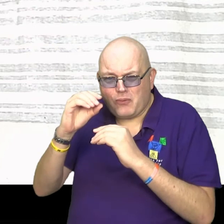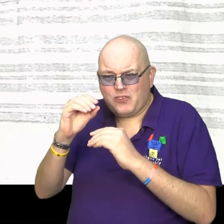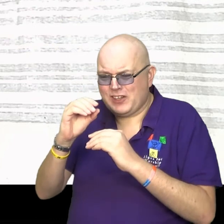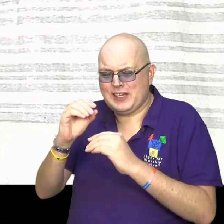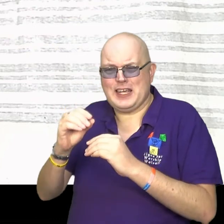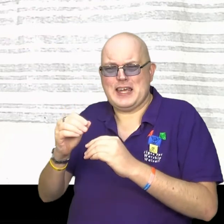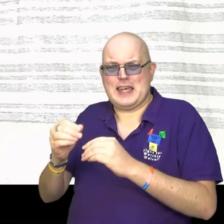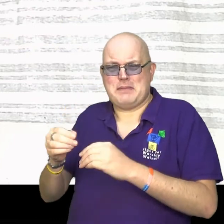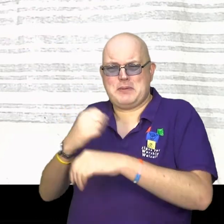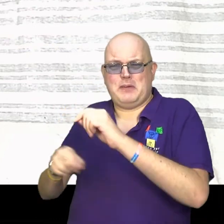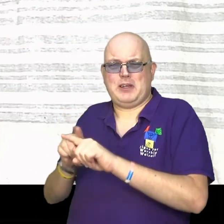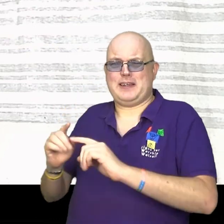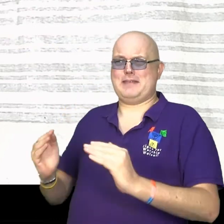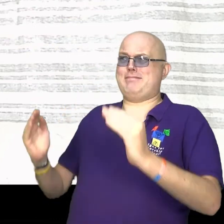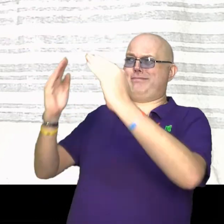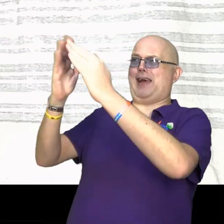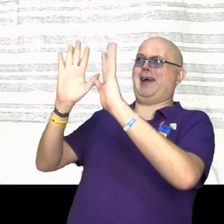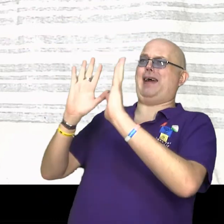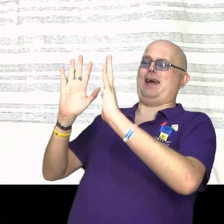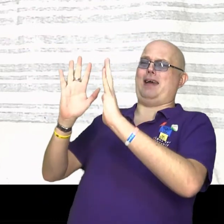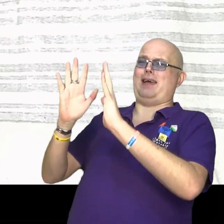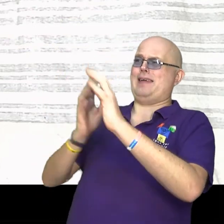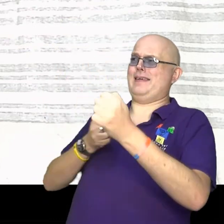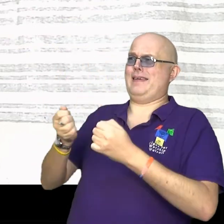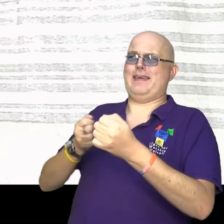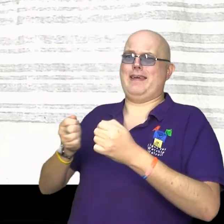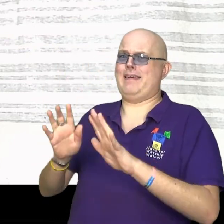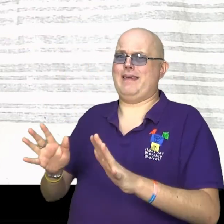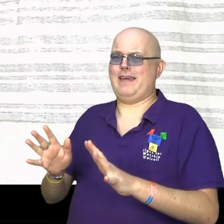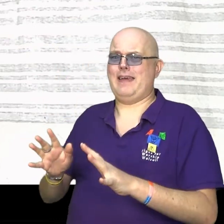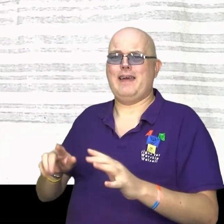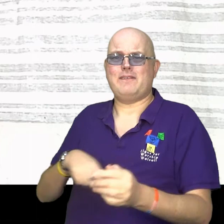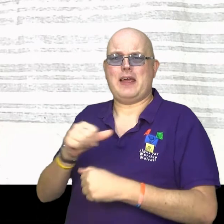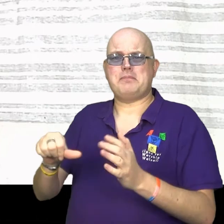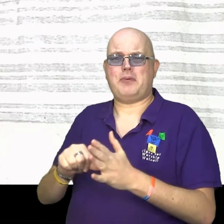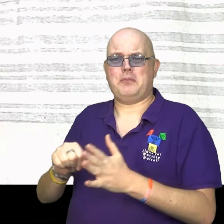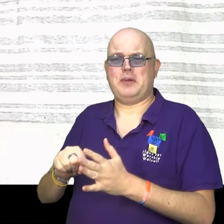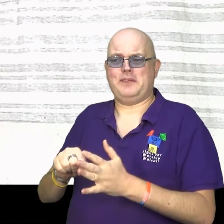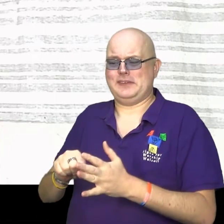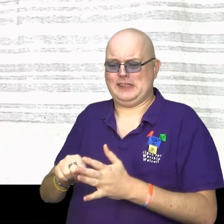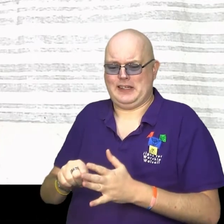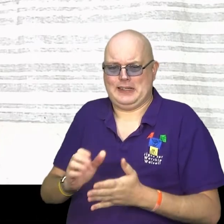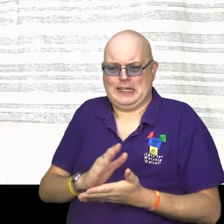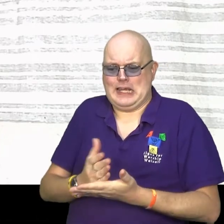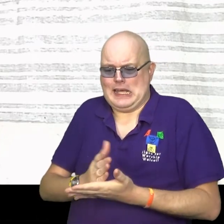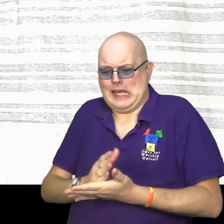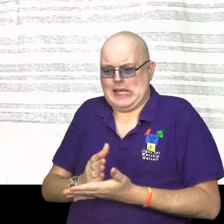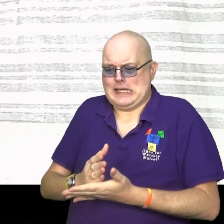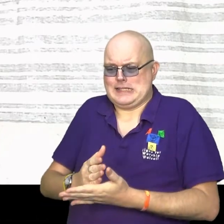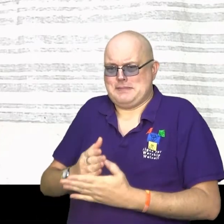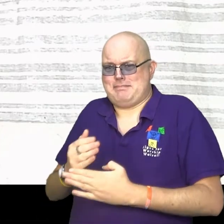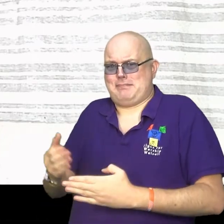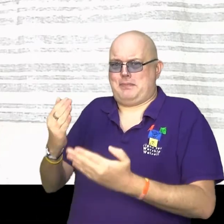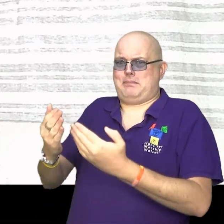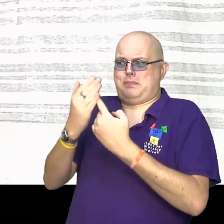like an absolute mountain to climb. How easy is it for our problems and our